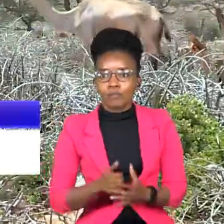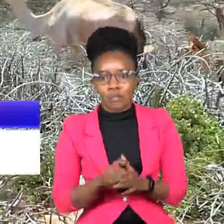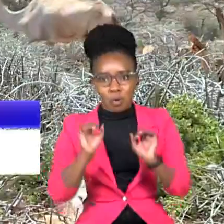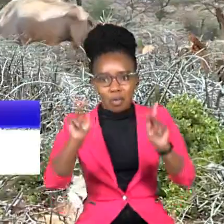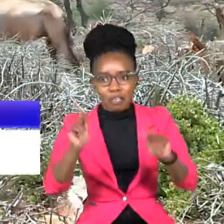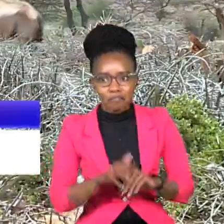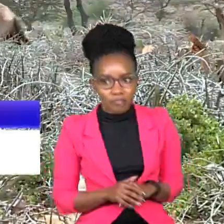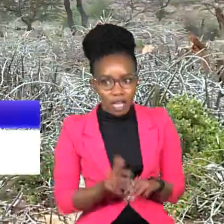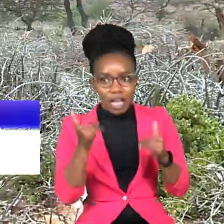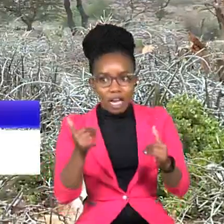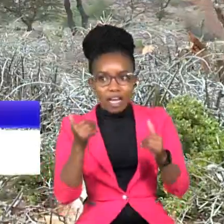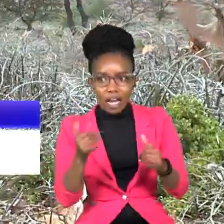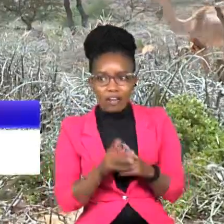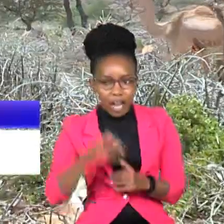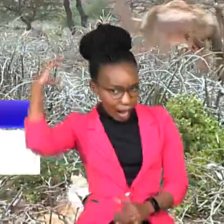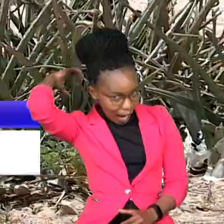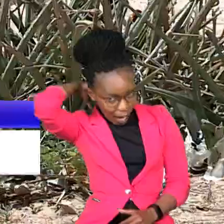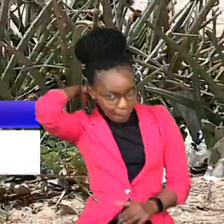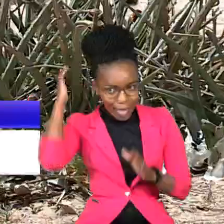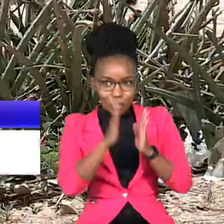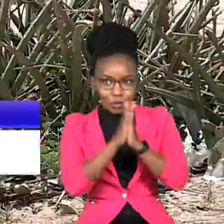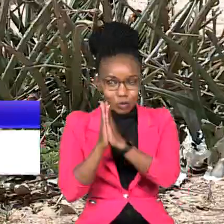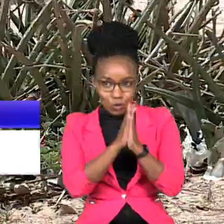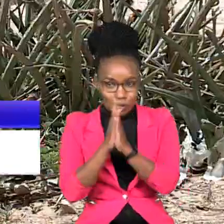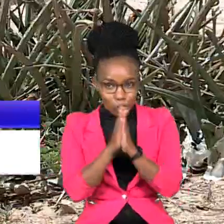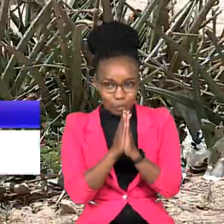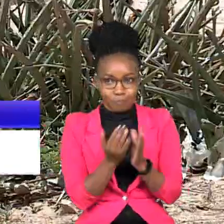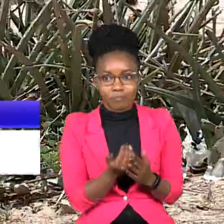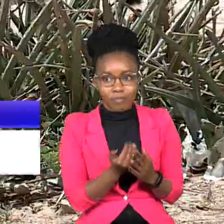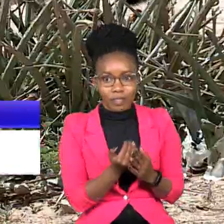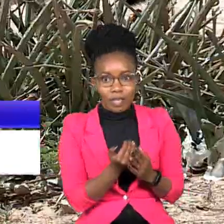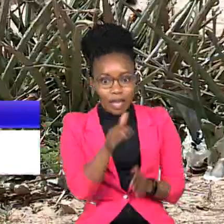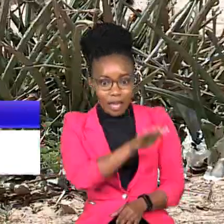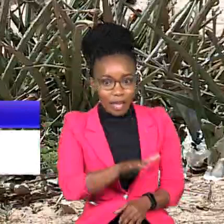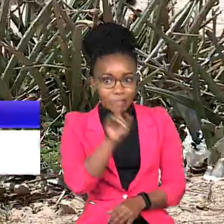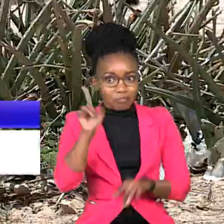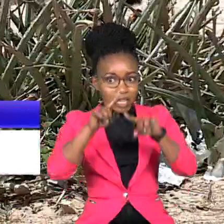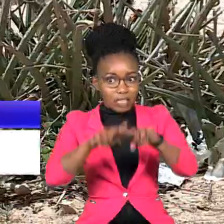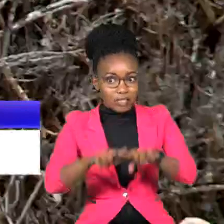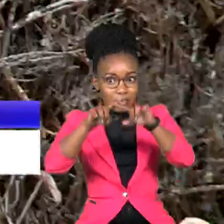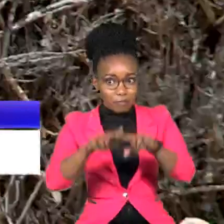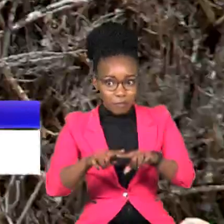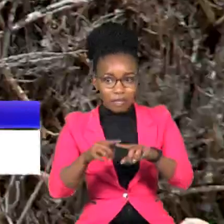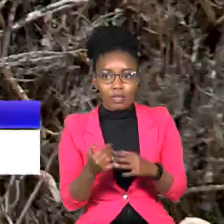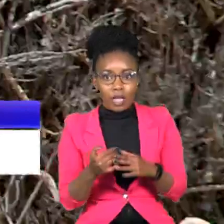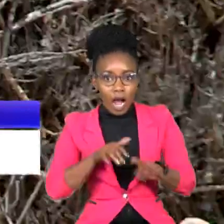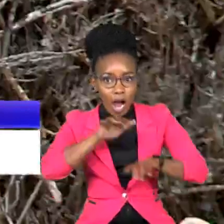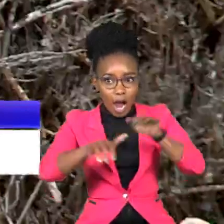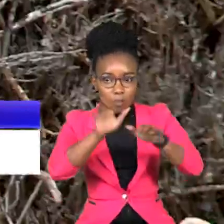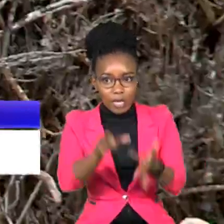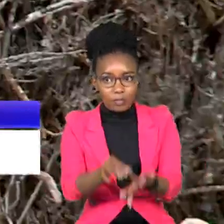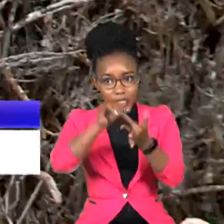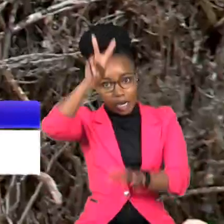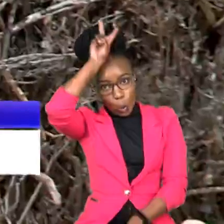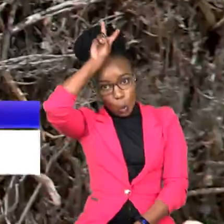Okay, let us now revisit that camel story. Burao and its environs are reliant on livestock farming, especially goats